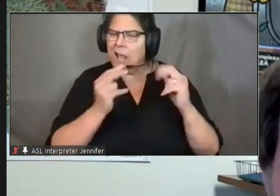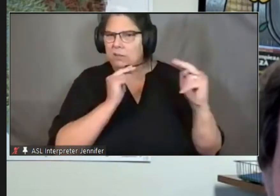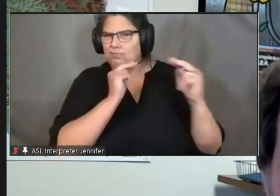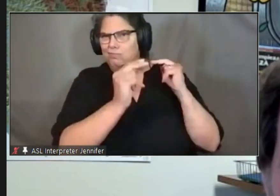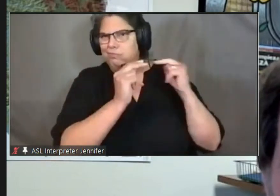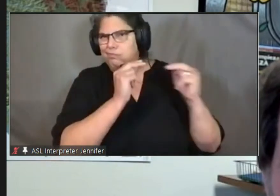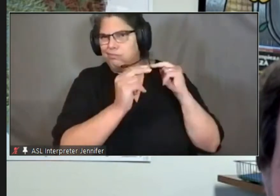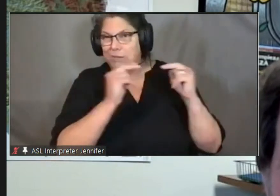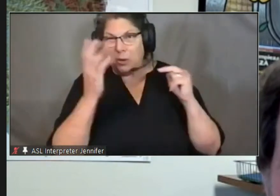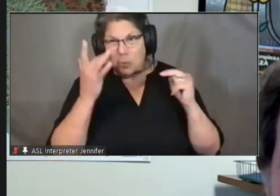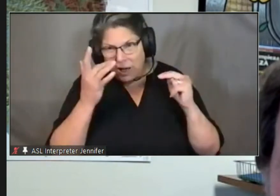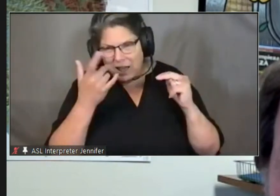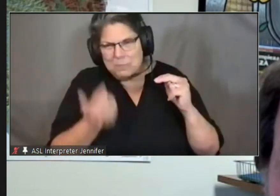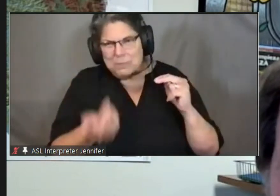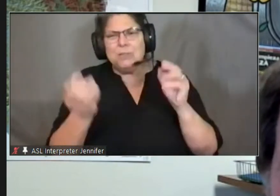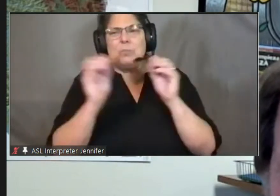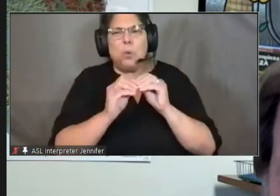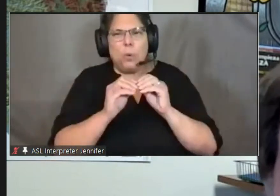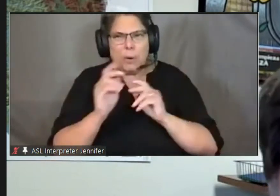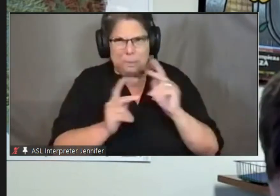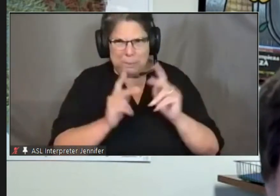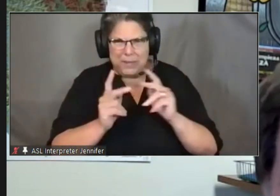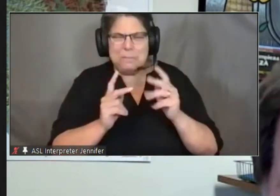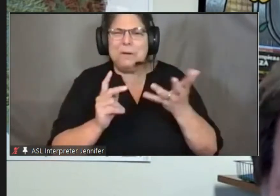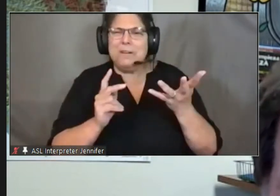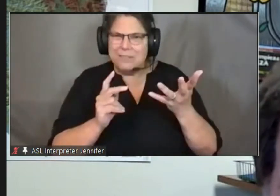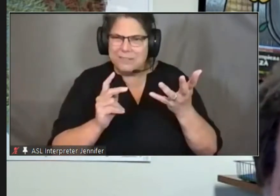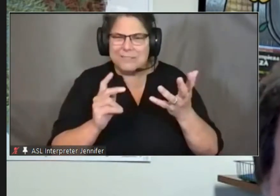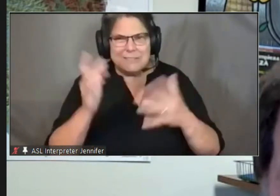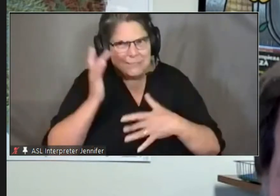to higher, more restrictive tier metrics.